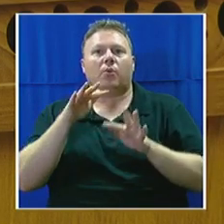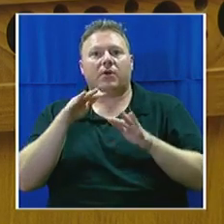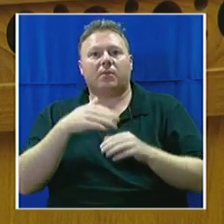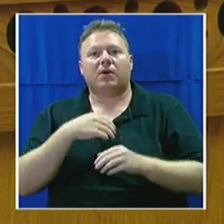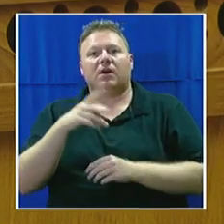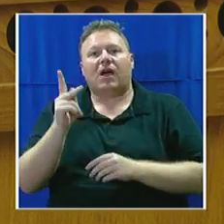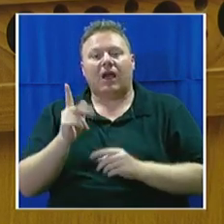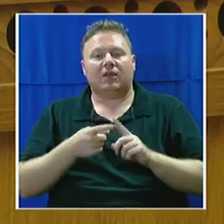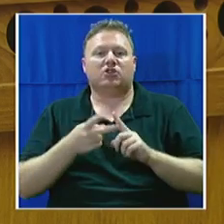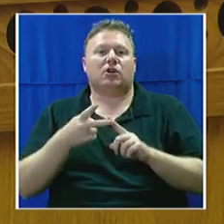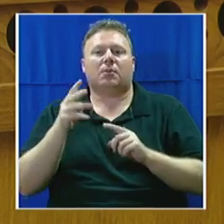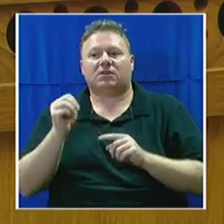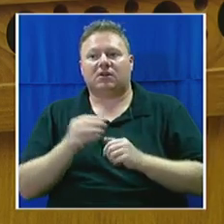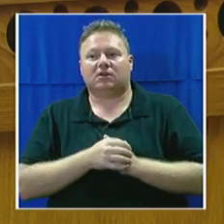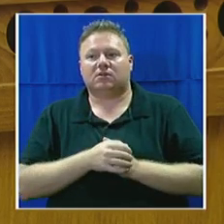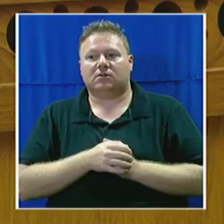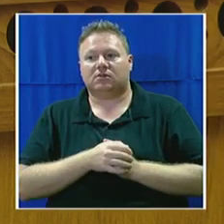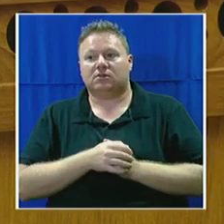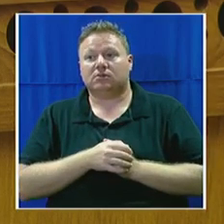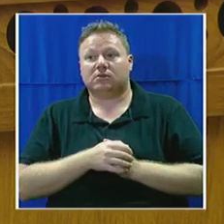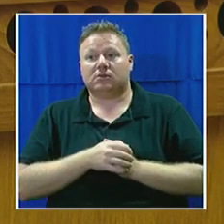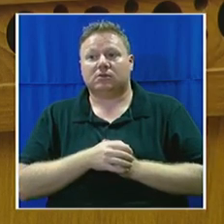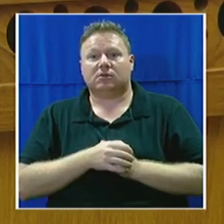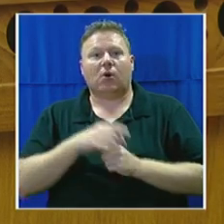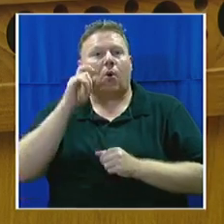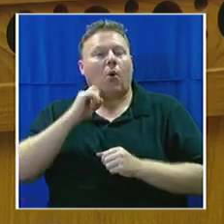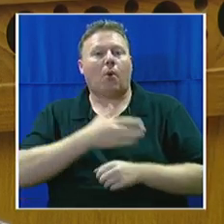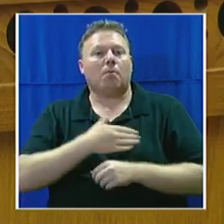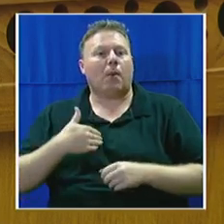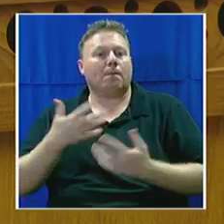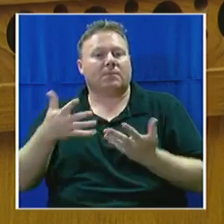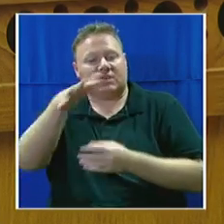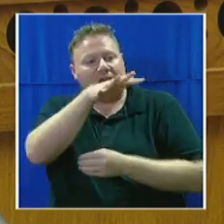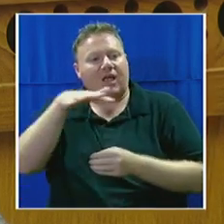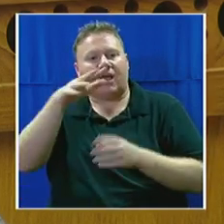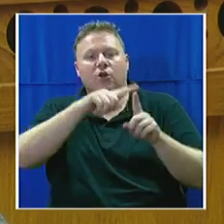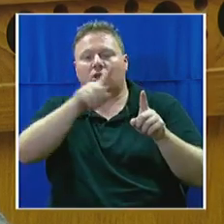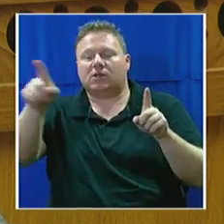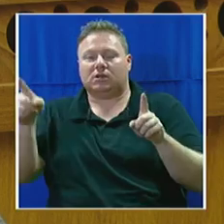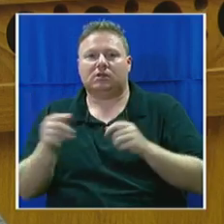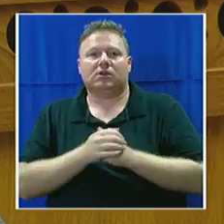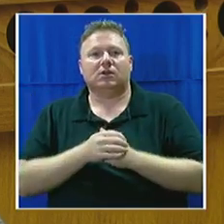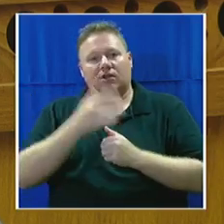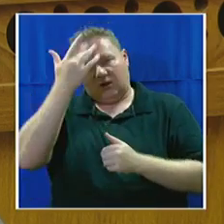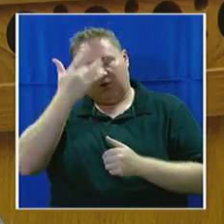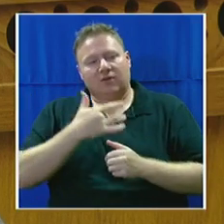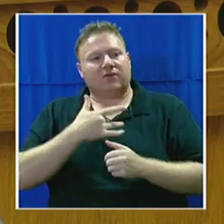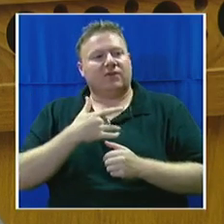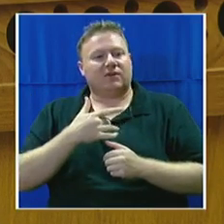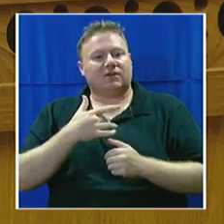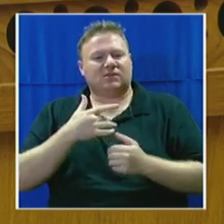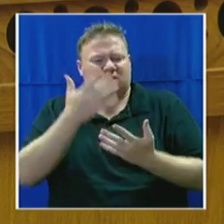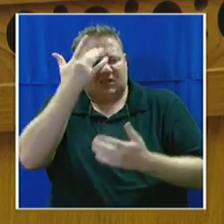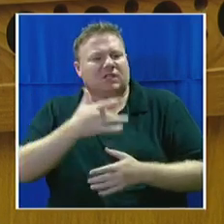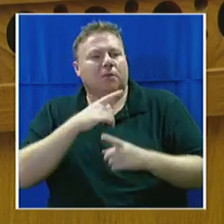kunye noMamkwena ophana eSoweto ukuthi the flu-like symptoms anazo aziyo coronavirus kuba abasoze bayazi